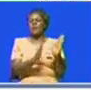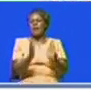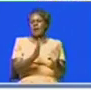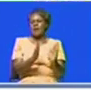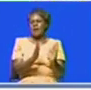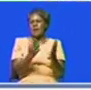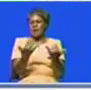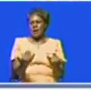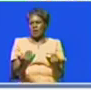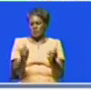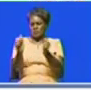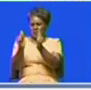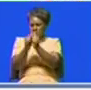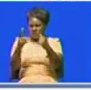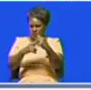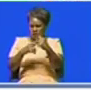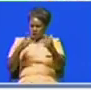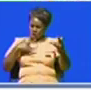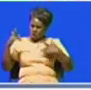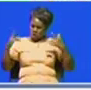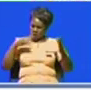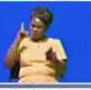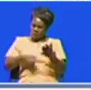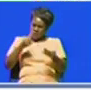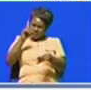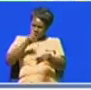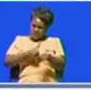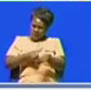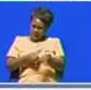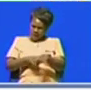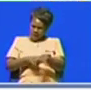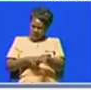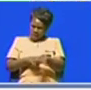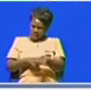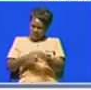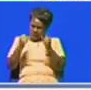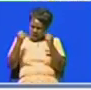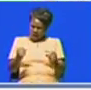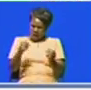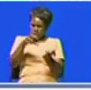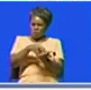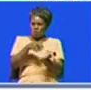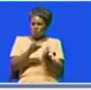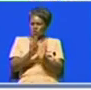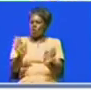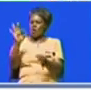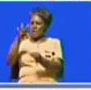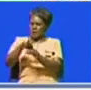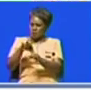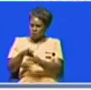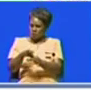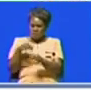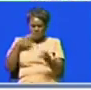actually right now they're set for October 17th, my concern is when they take such a hardline position and say there will be no elections,